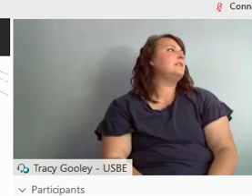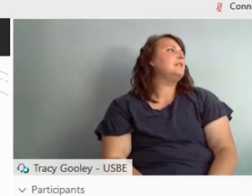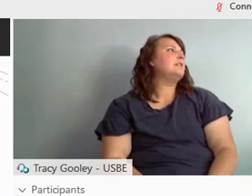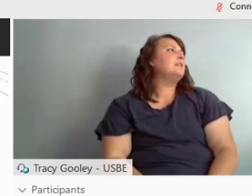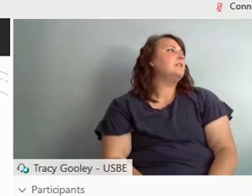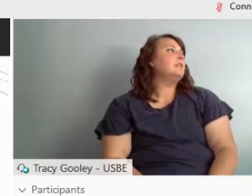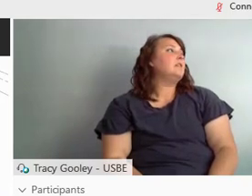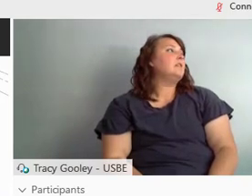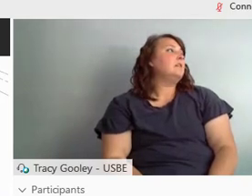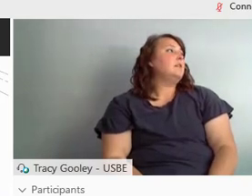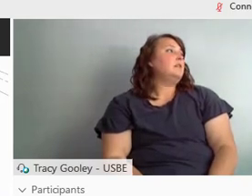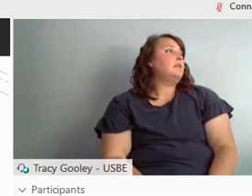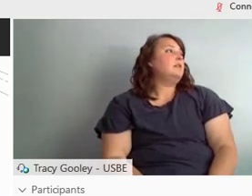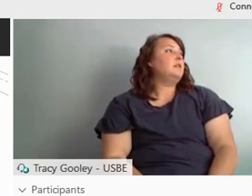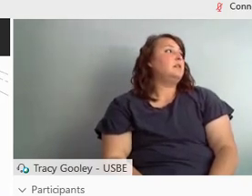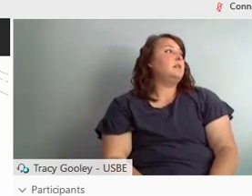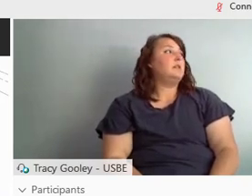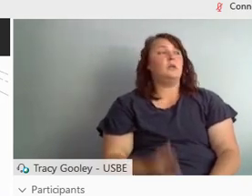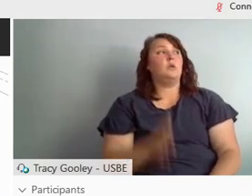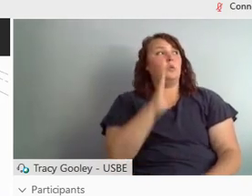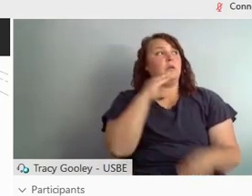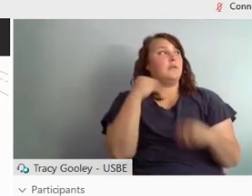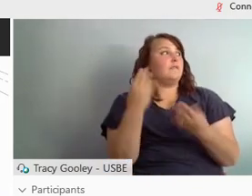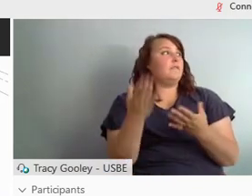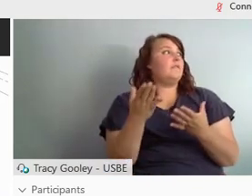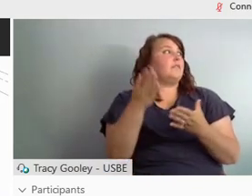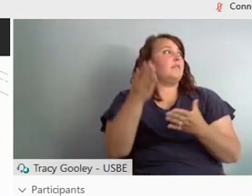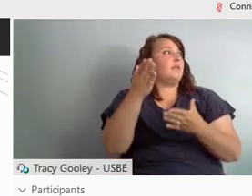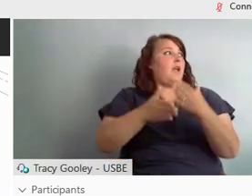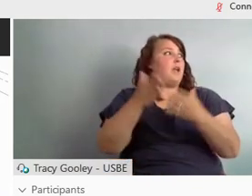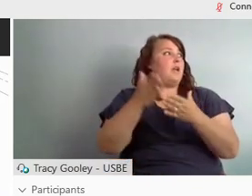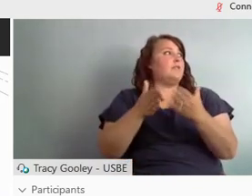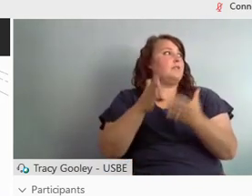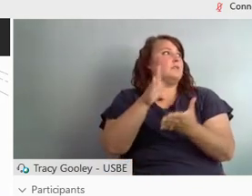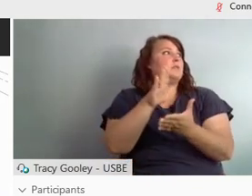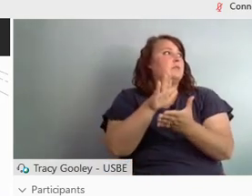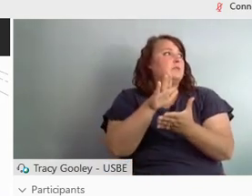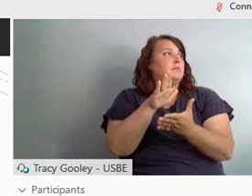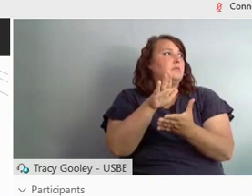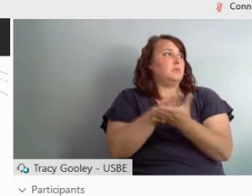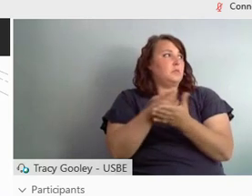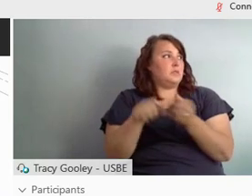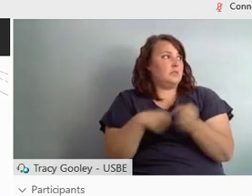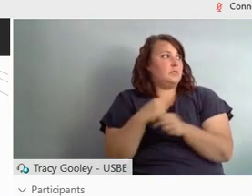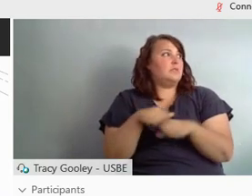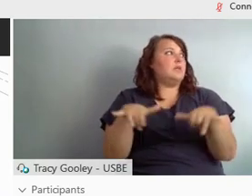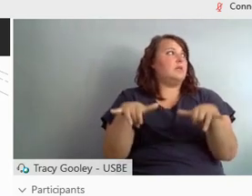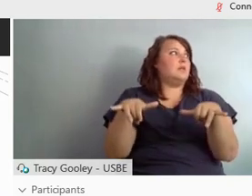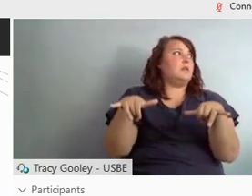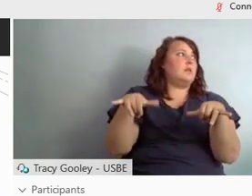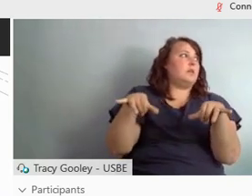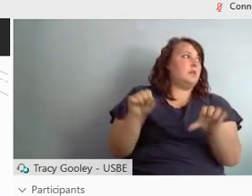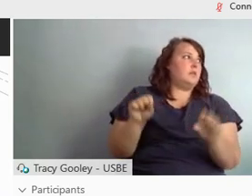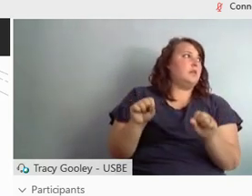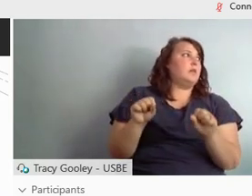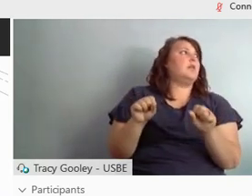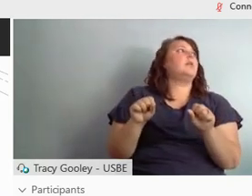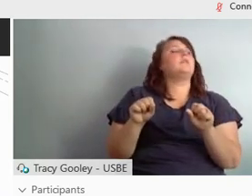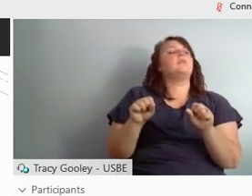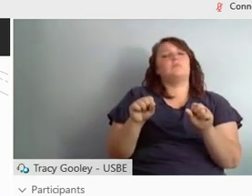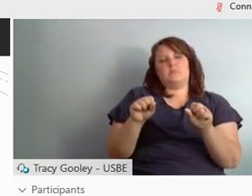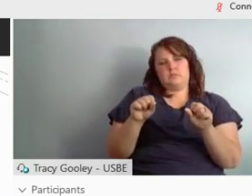will we be administering at the end of you will be administering the